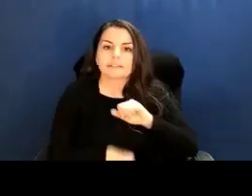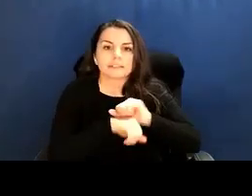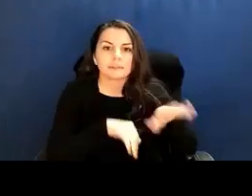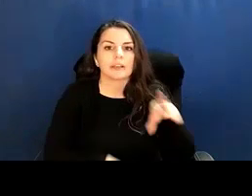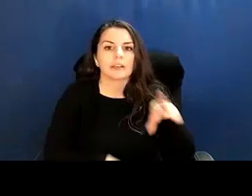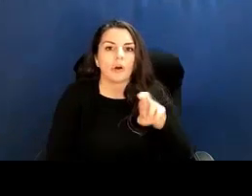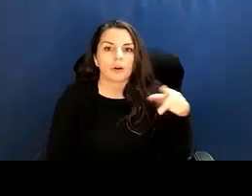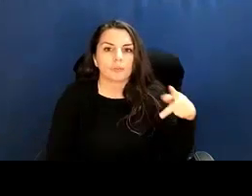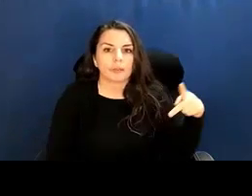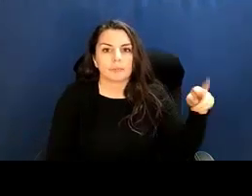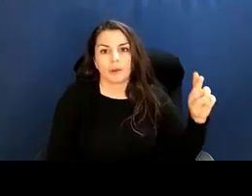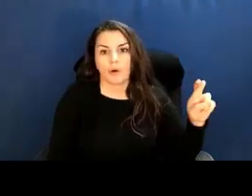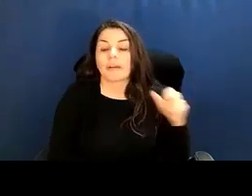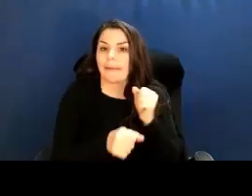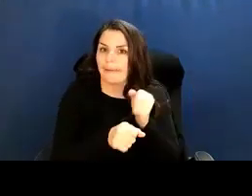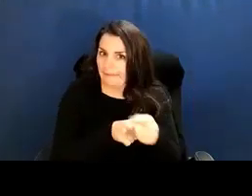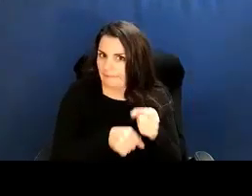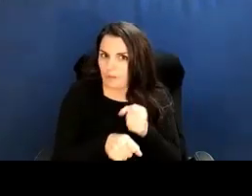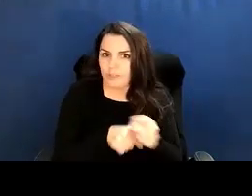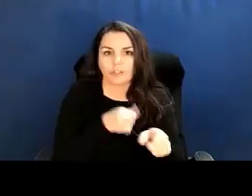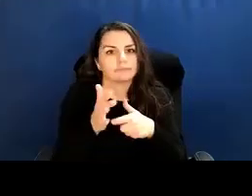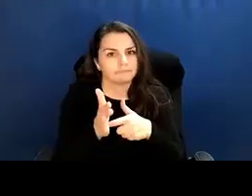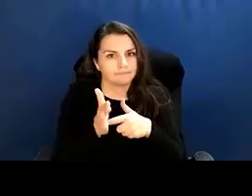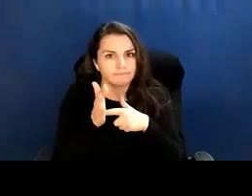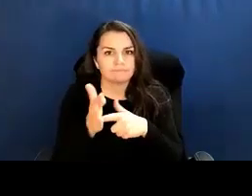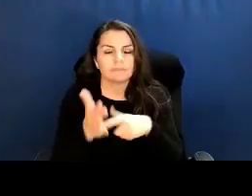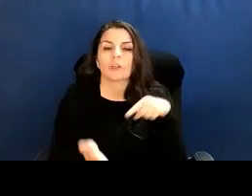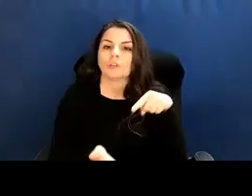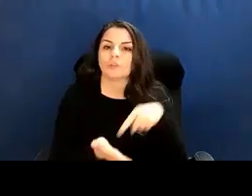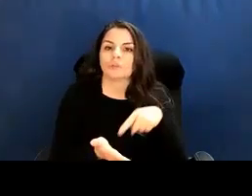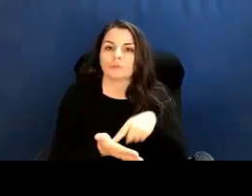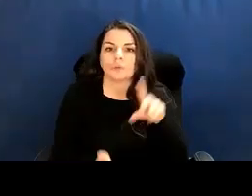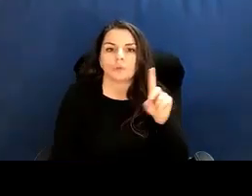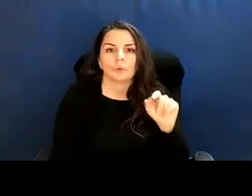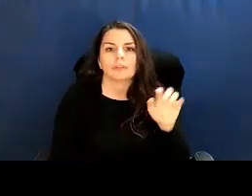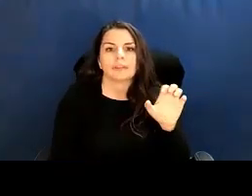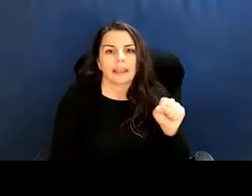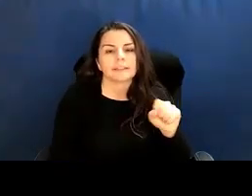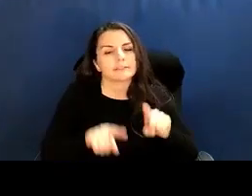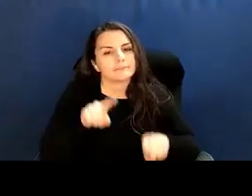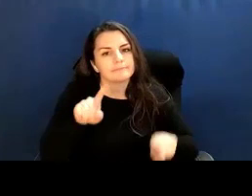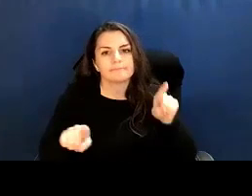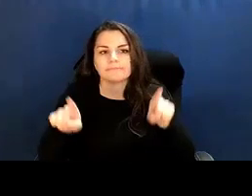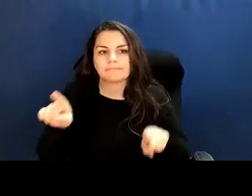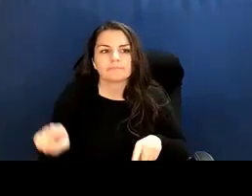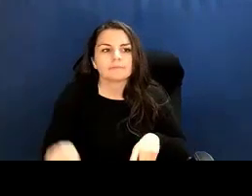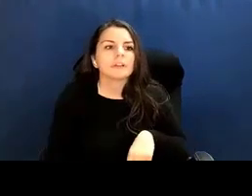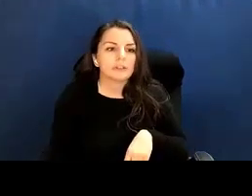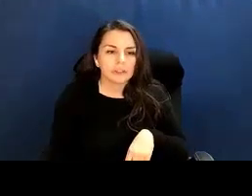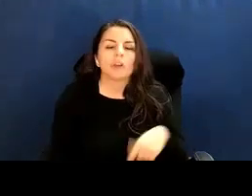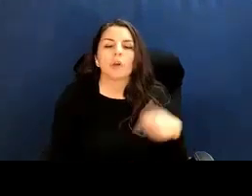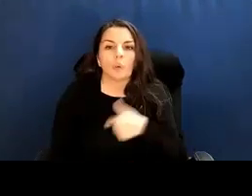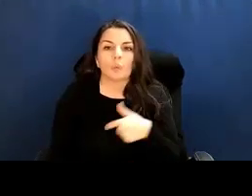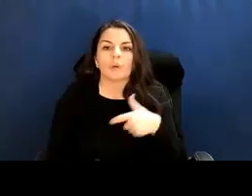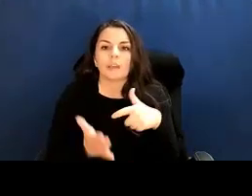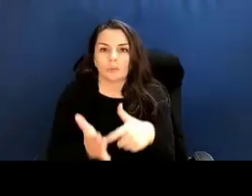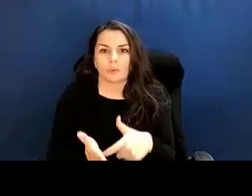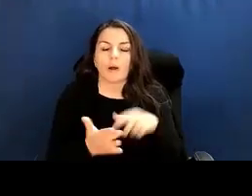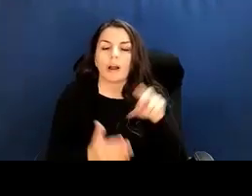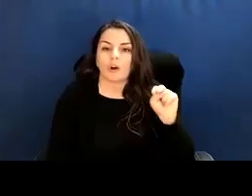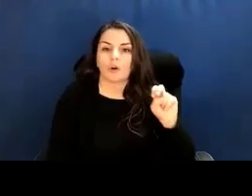overlapped into budget year 2. That's because the stipend and tuition is really obligated at the point that